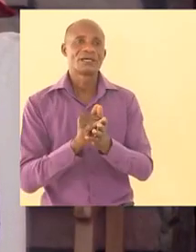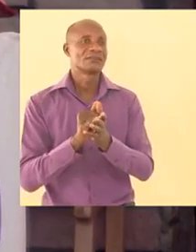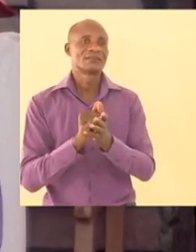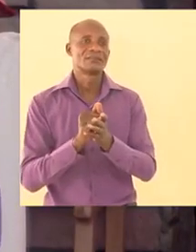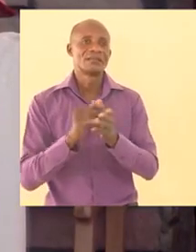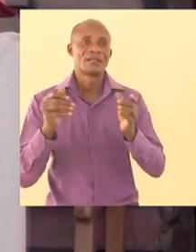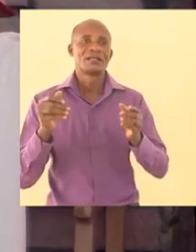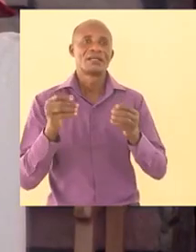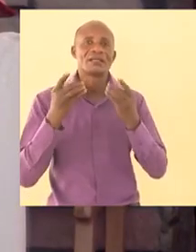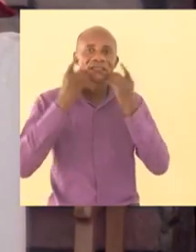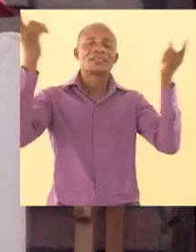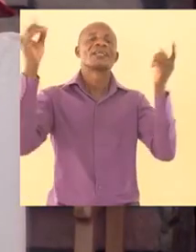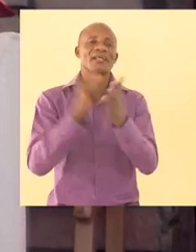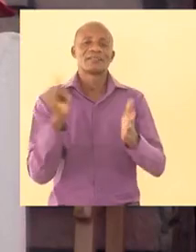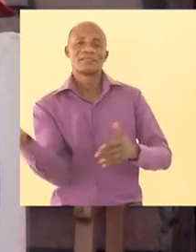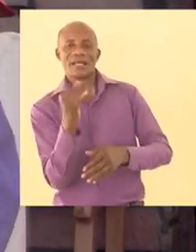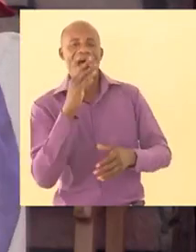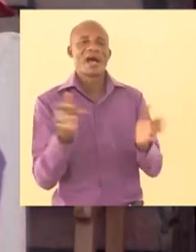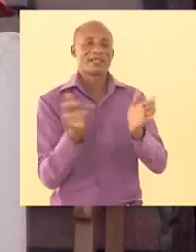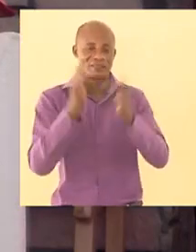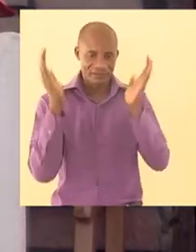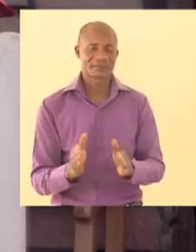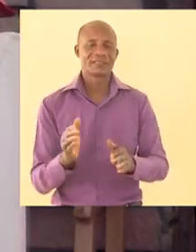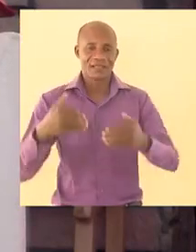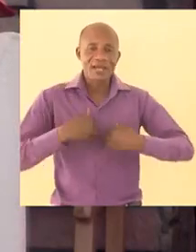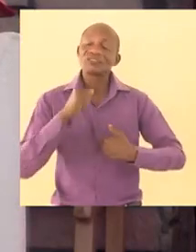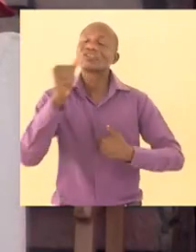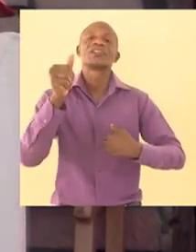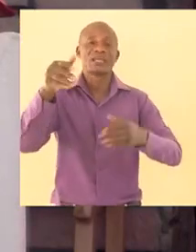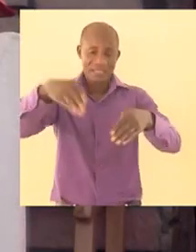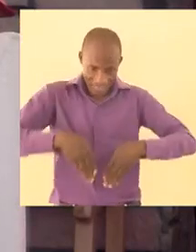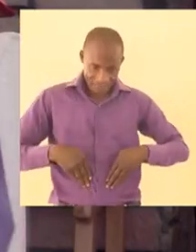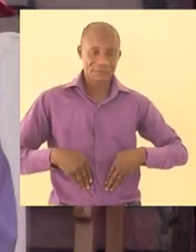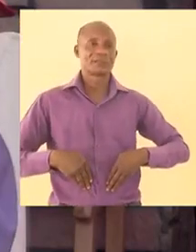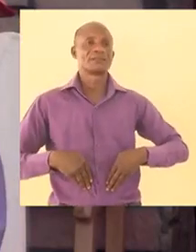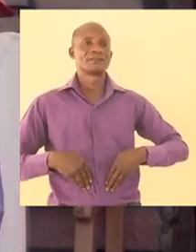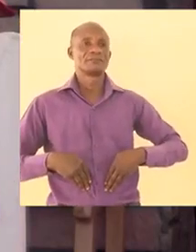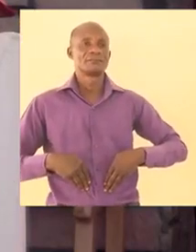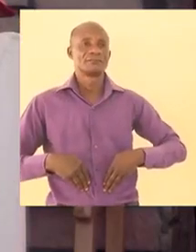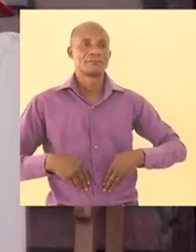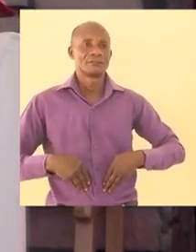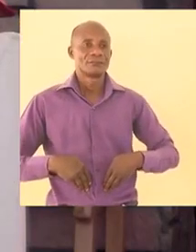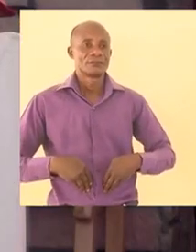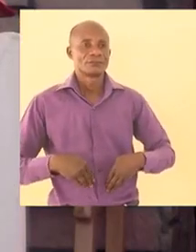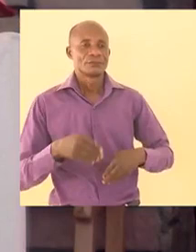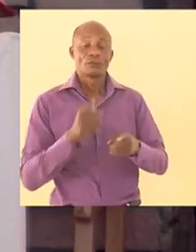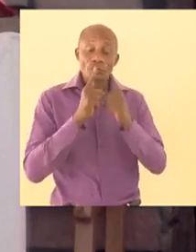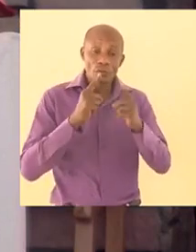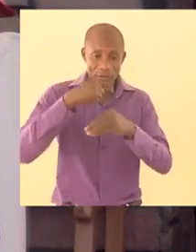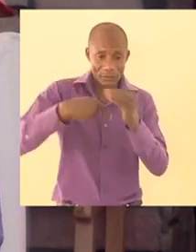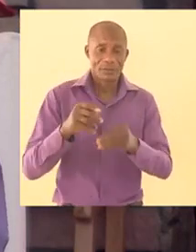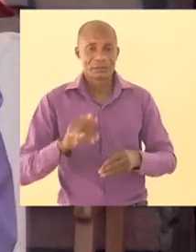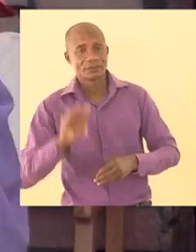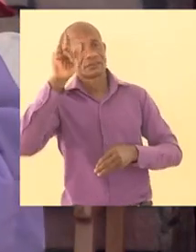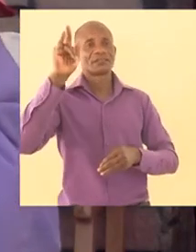Christians have not accepted the cross. And the example you gave before about private jets is part of the rejection of